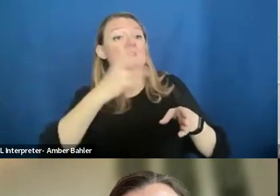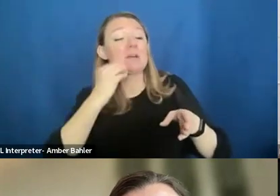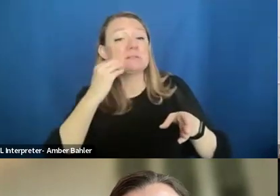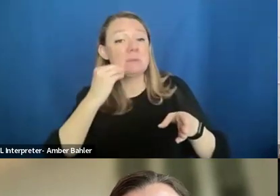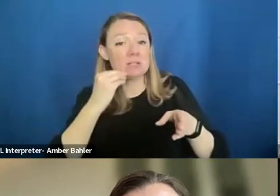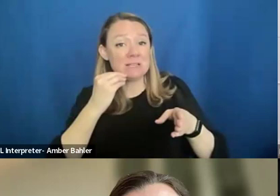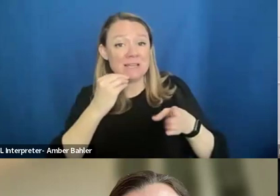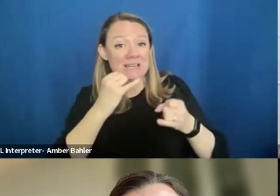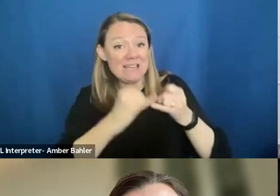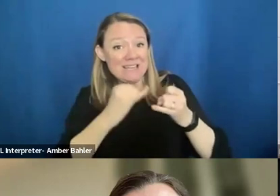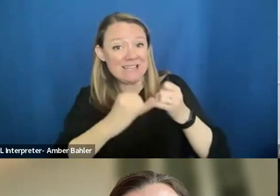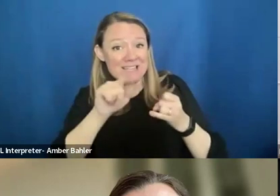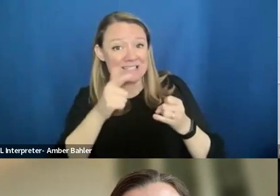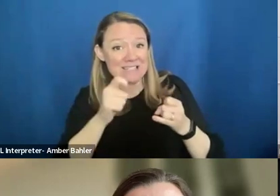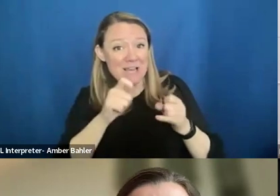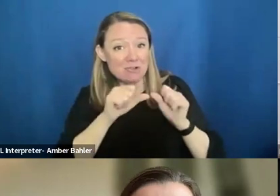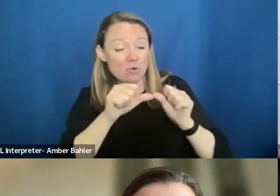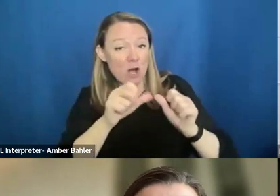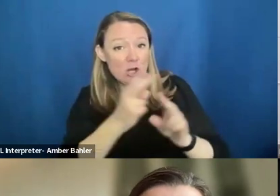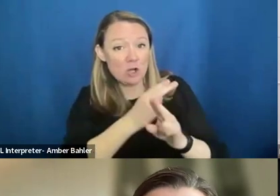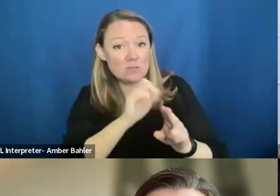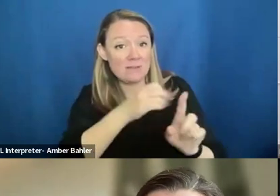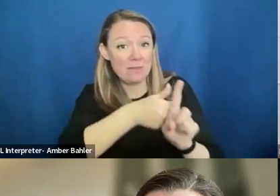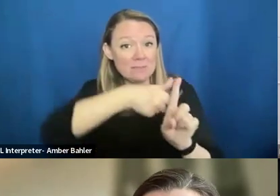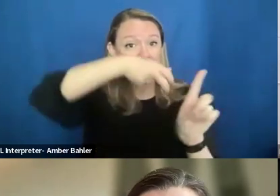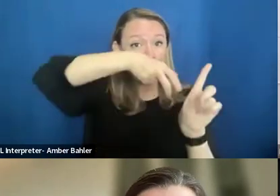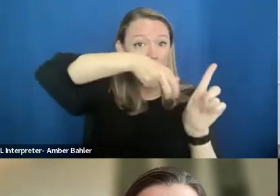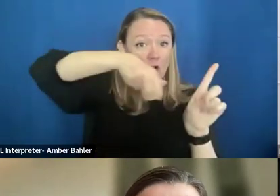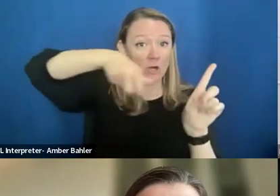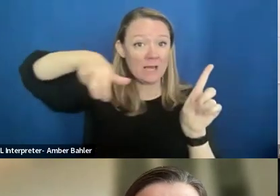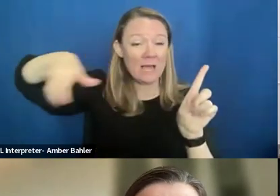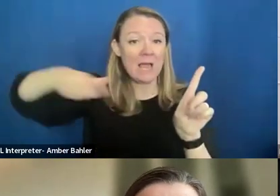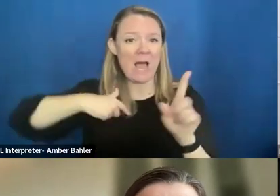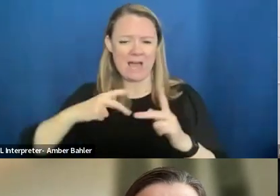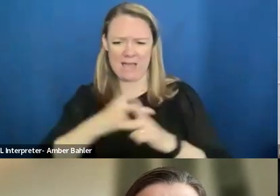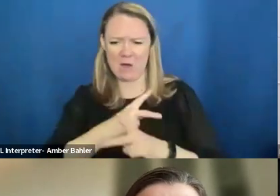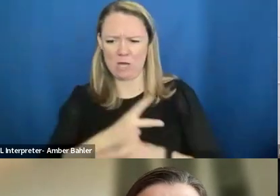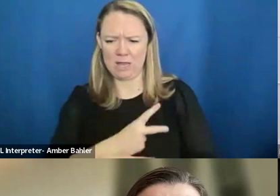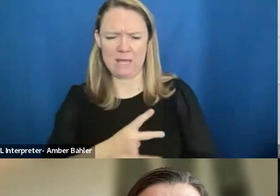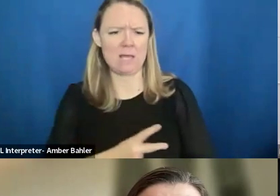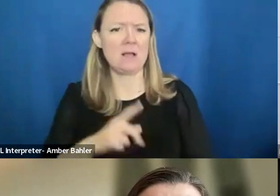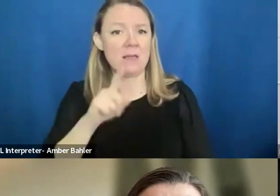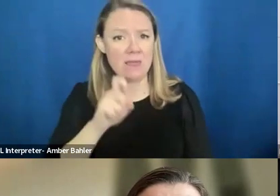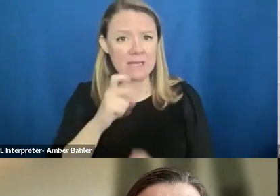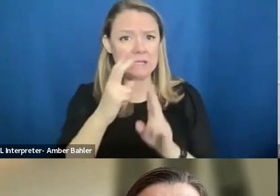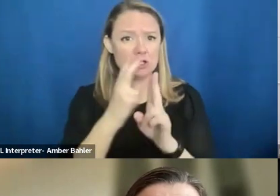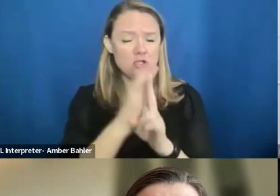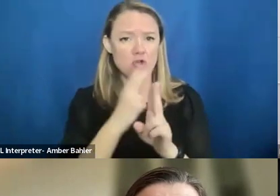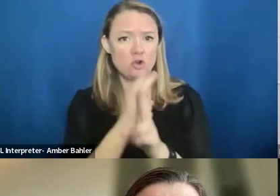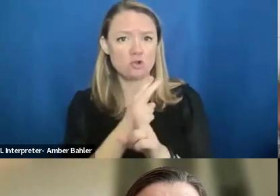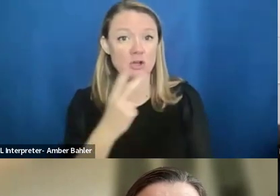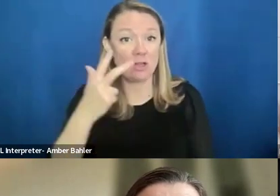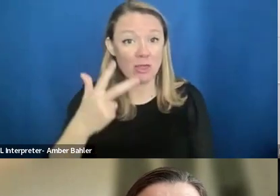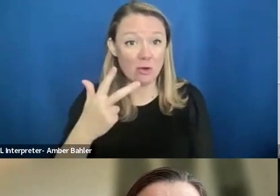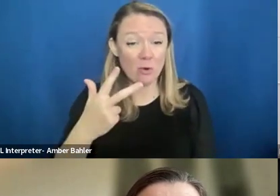will need, if they were on foot, they will need to use, I've calculated it, they need to use